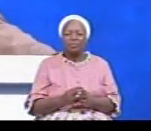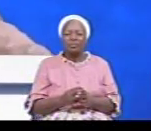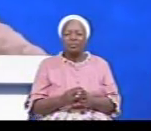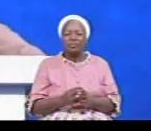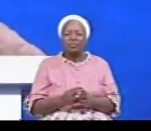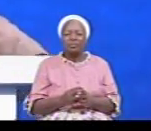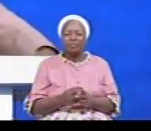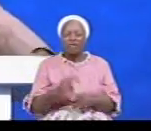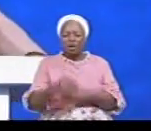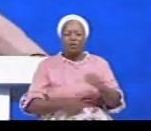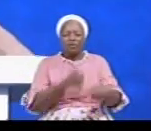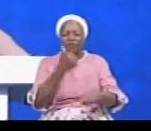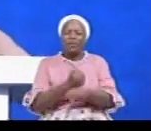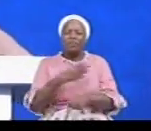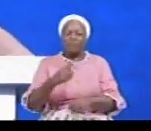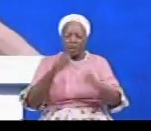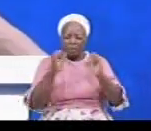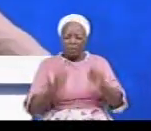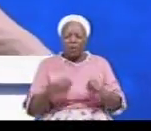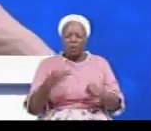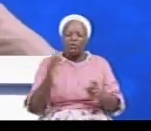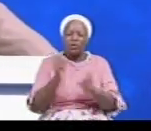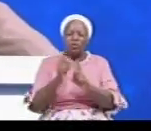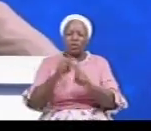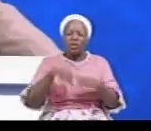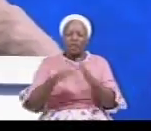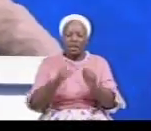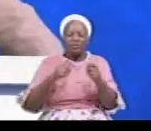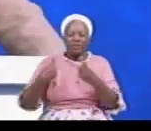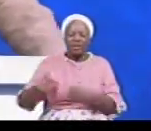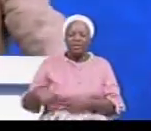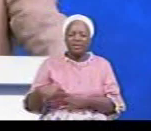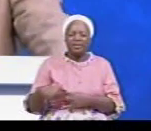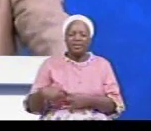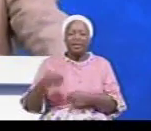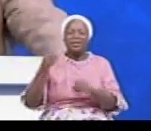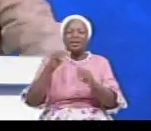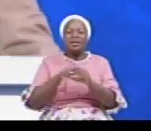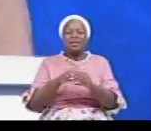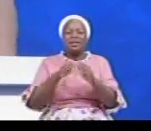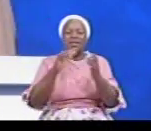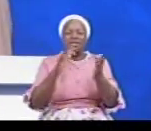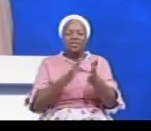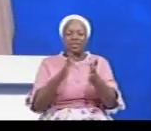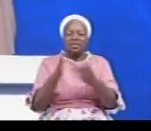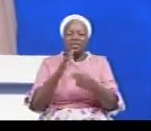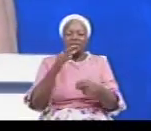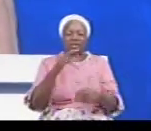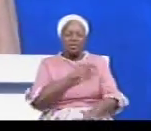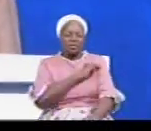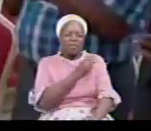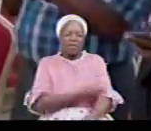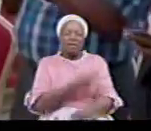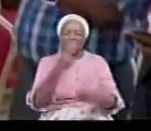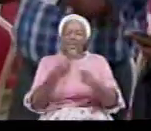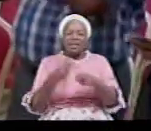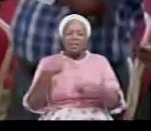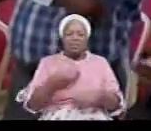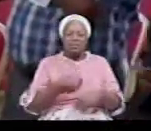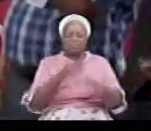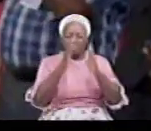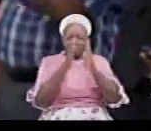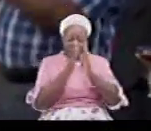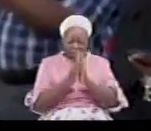Confirm the power of the word in every heart. In Jesus' mighty name we pray.